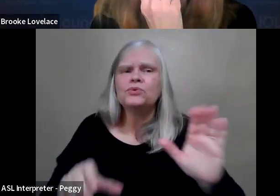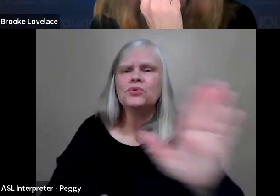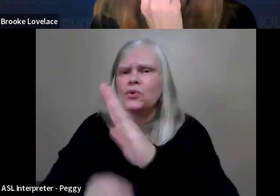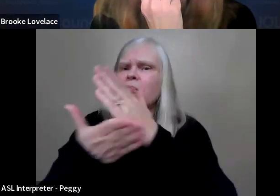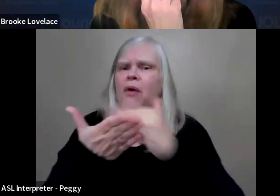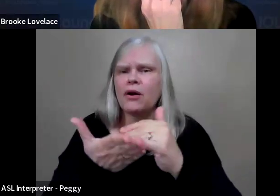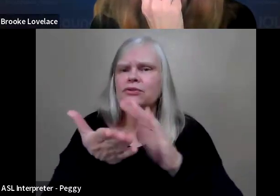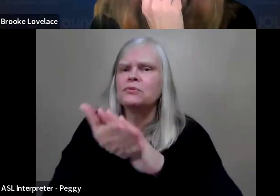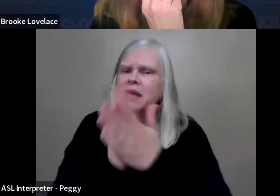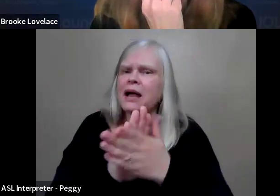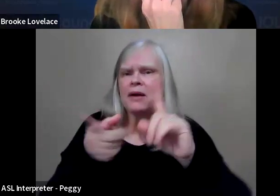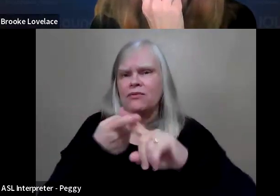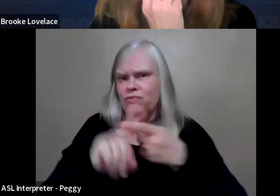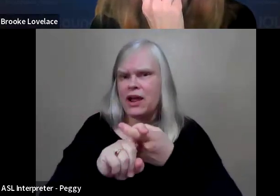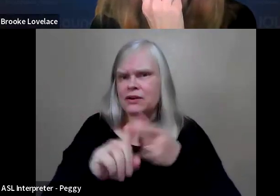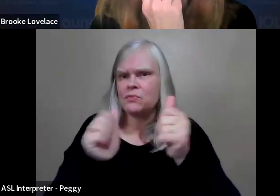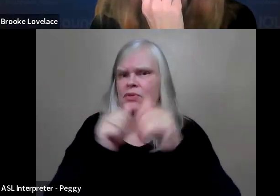be a dementia friend.